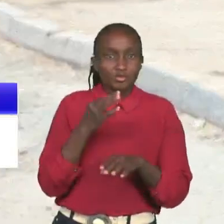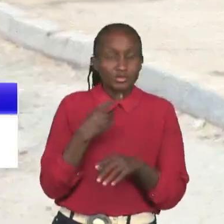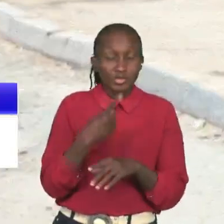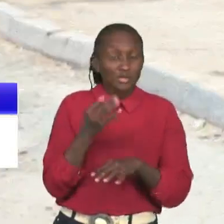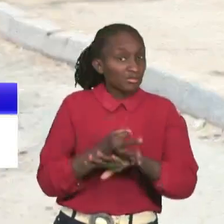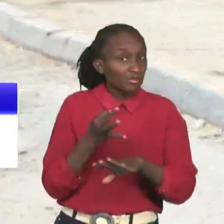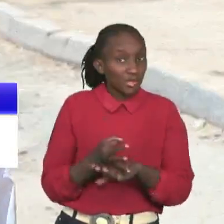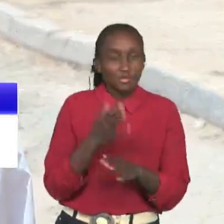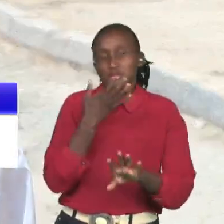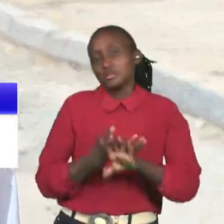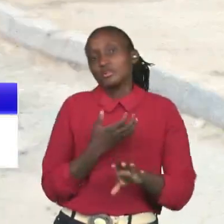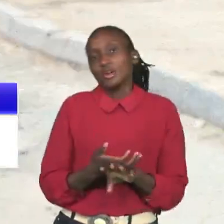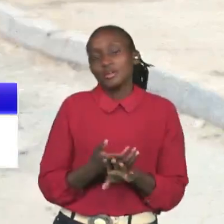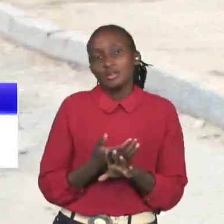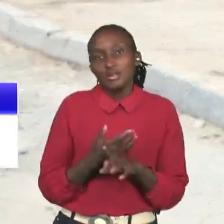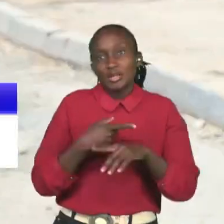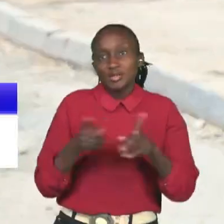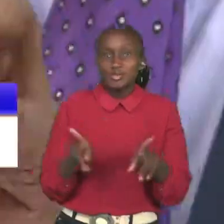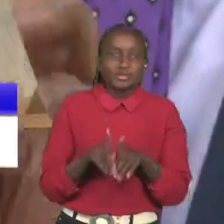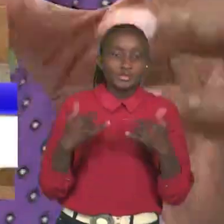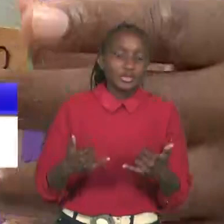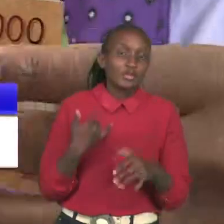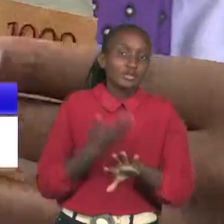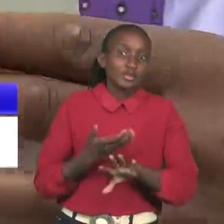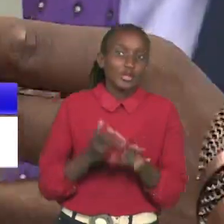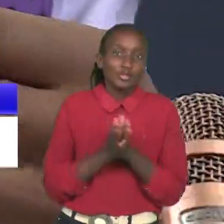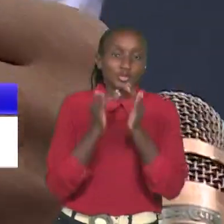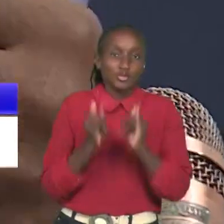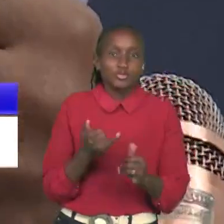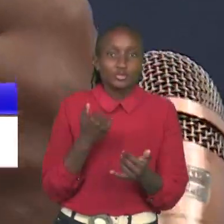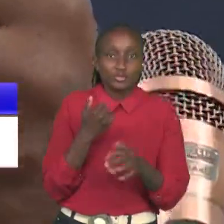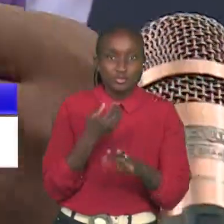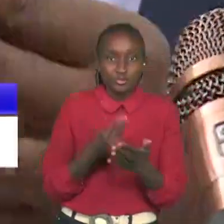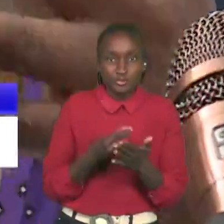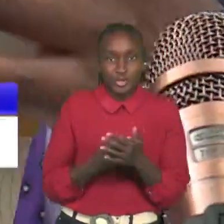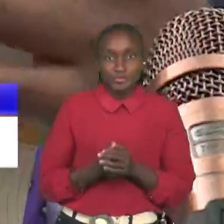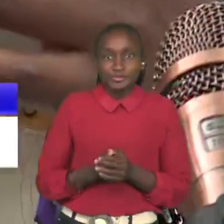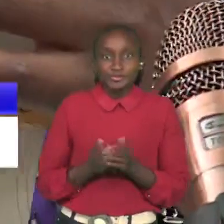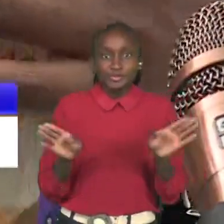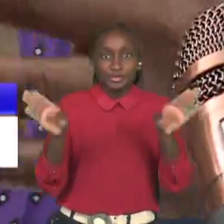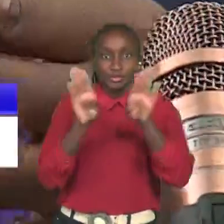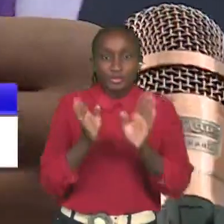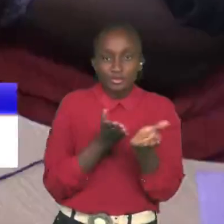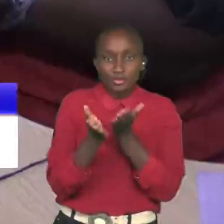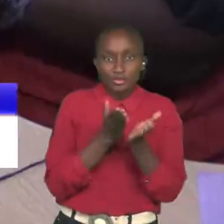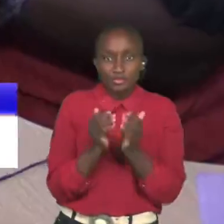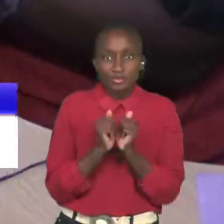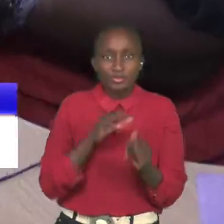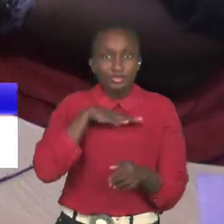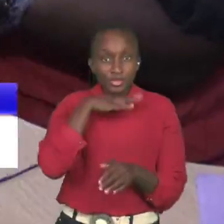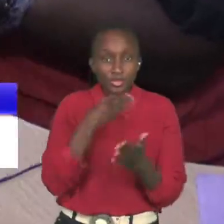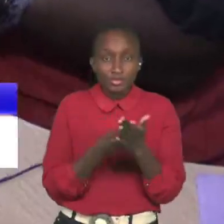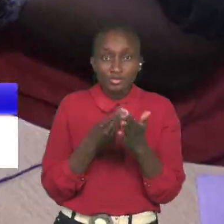ngumu bado. So, itakuwa ngumu kiasi kwa. The shortfall by close of business this evening will be deemed as dirty money that did